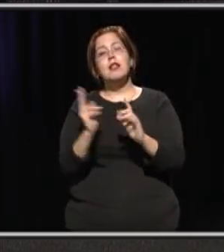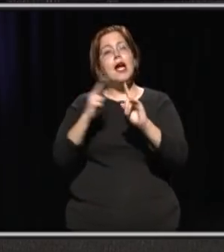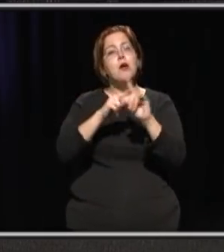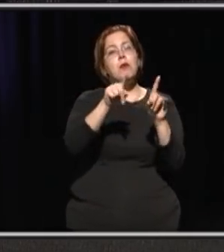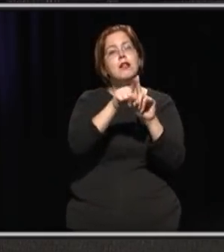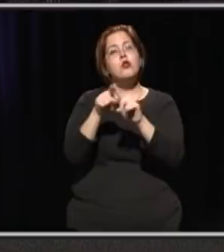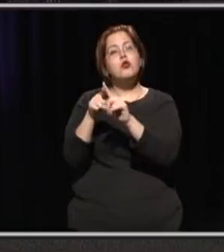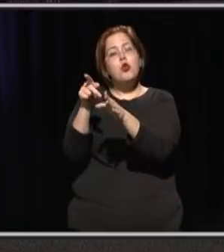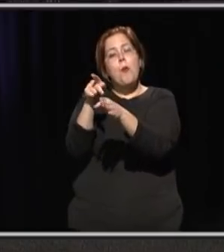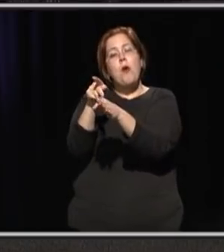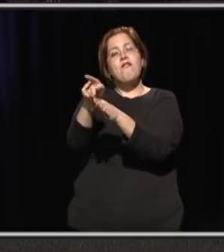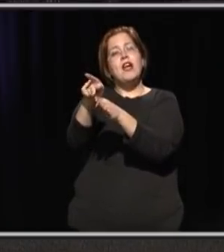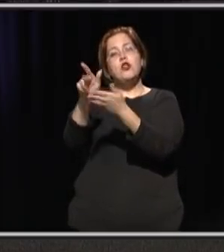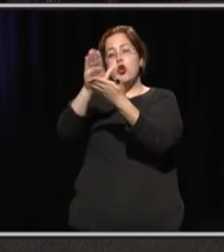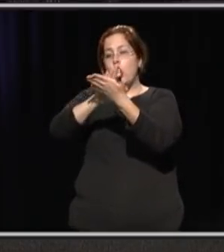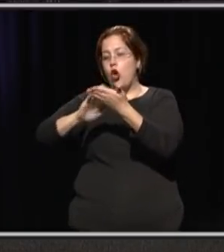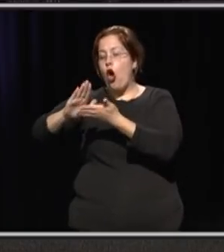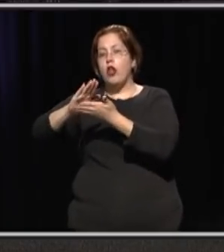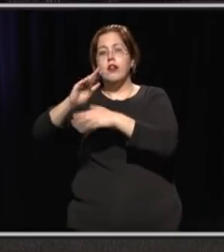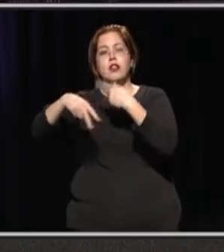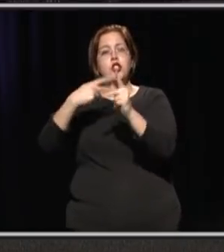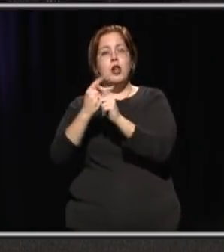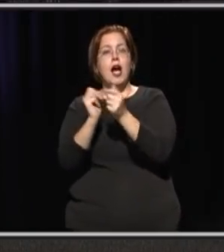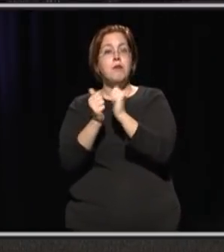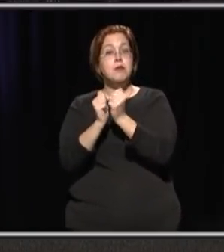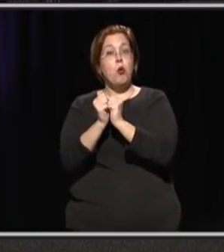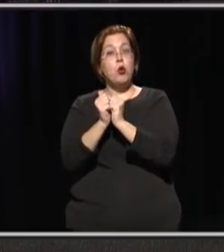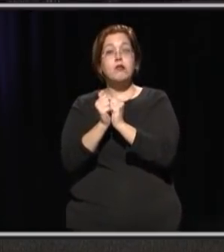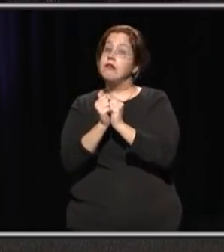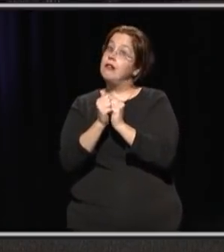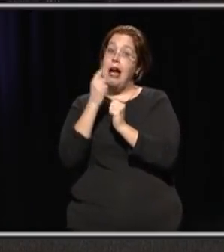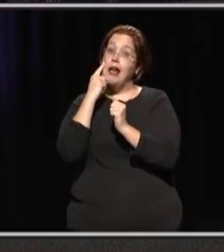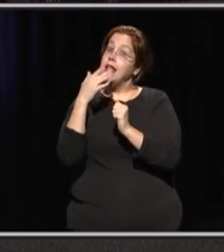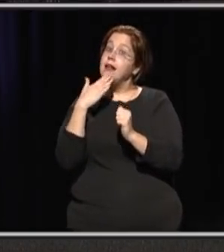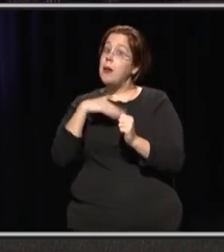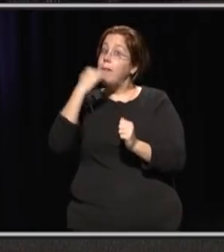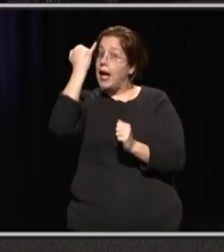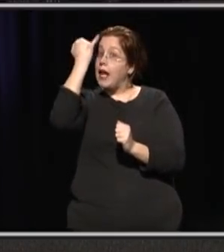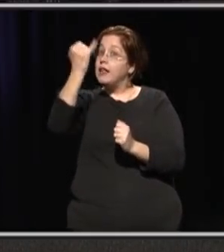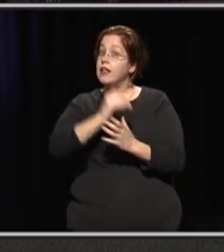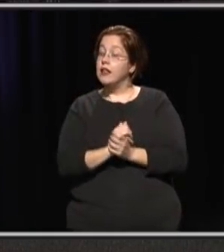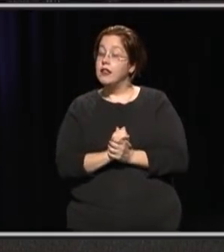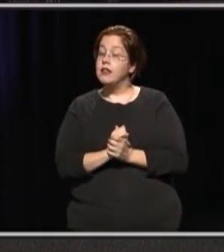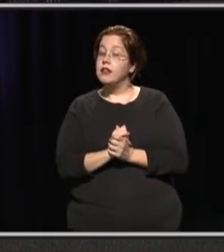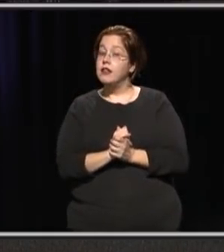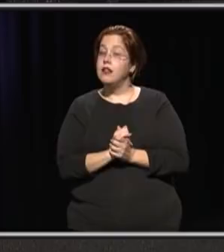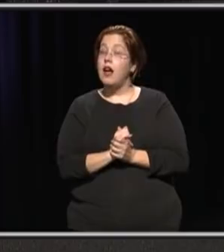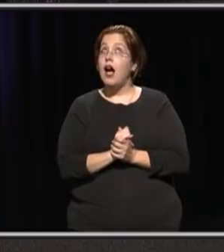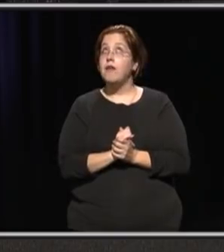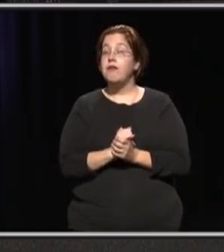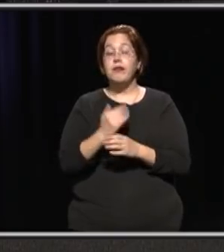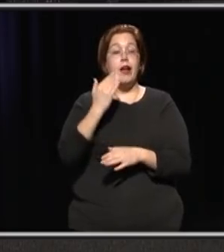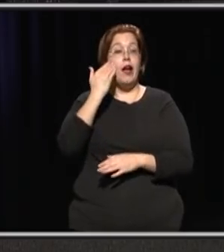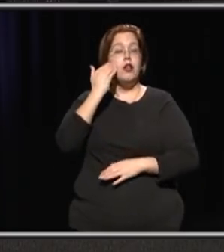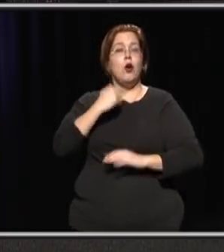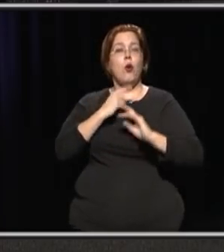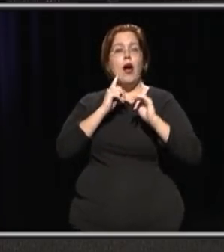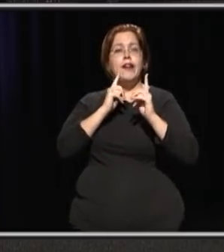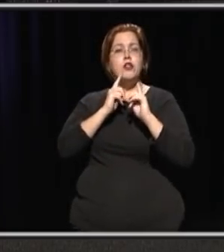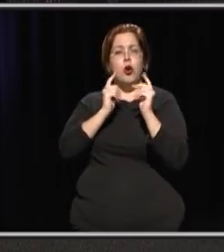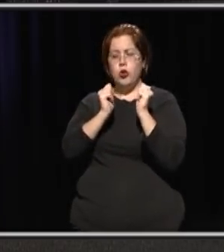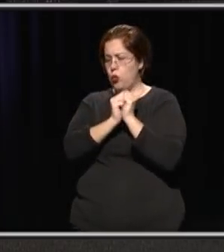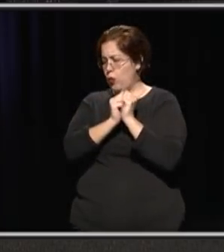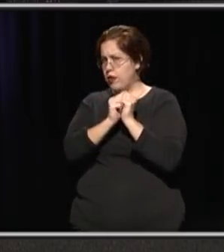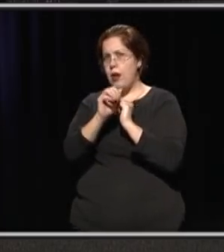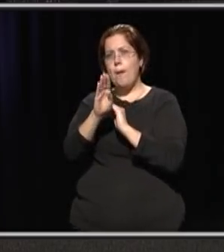to professional, collegiate, and similar sporting events. I think that's a very bad idea to be doing now. I know I talked to the